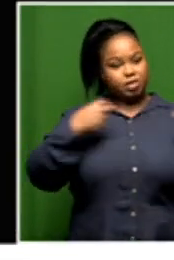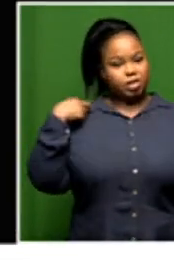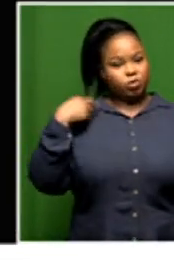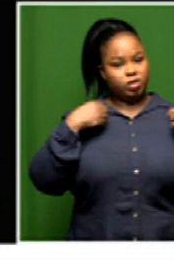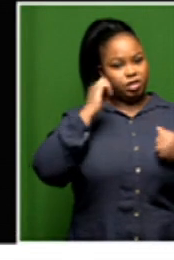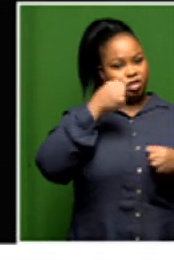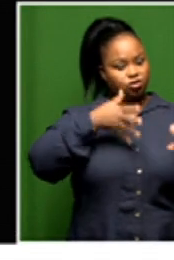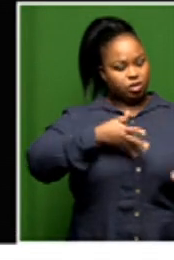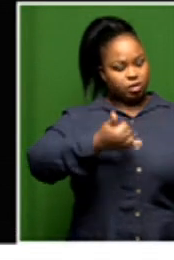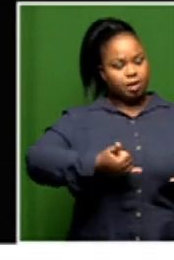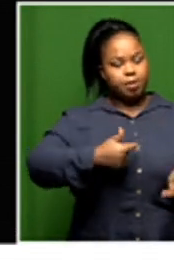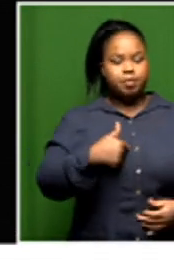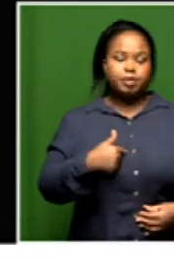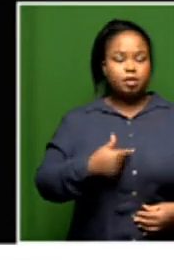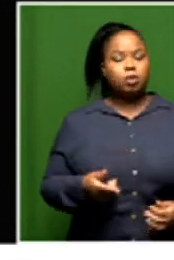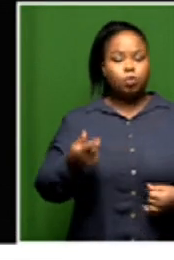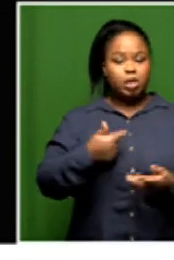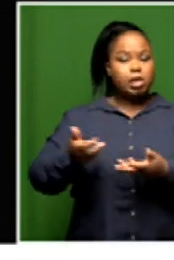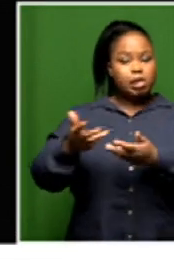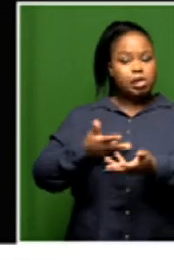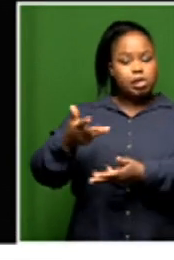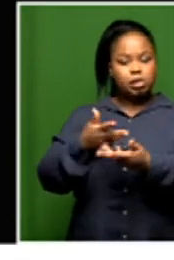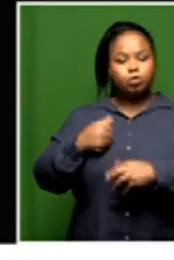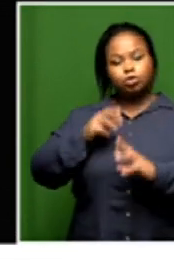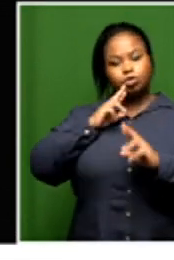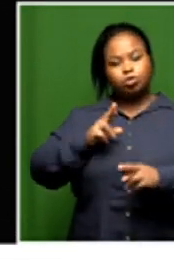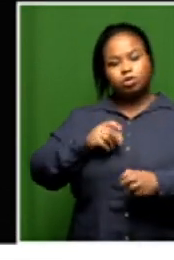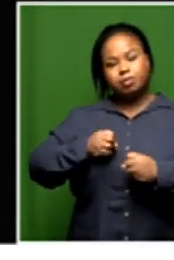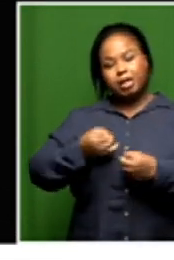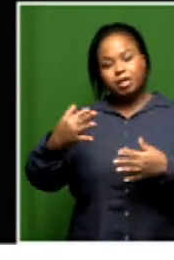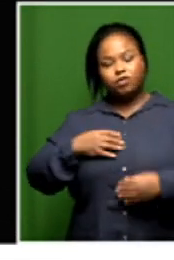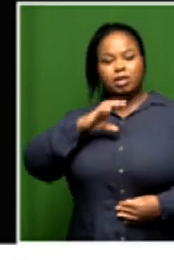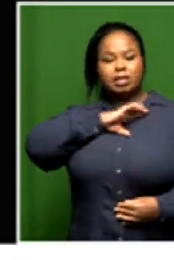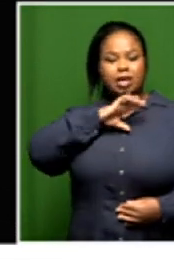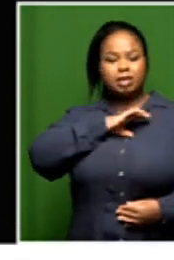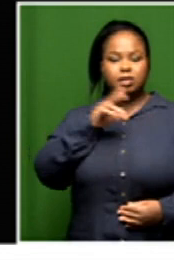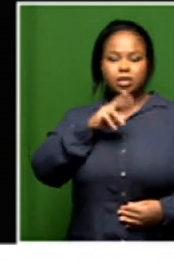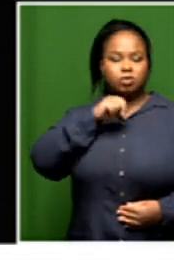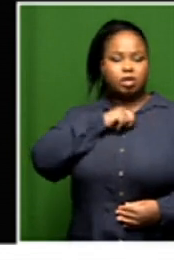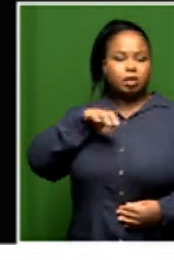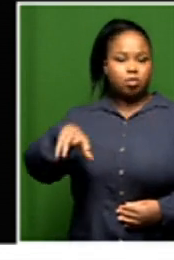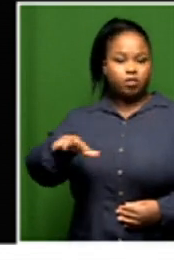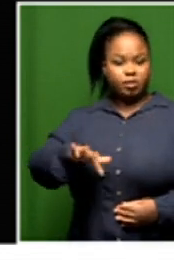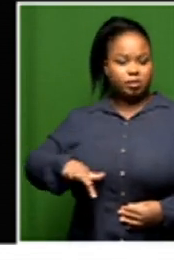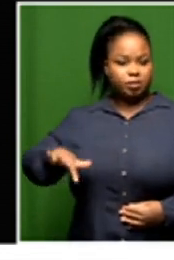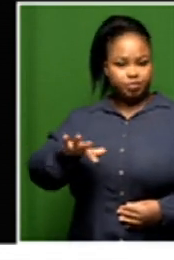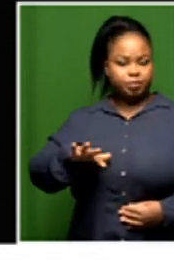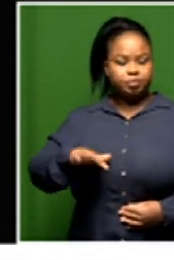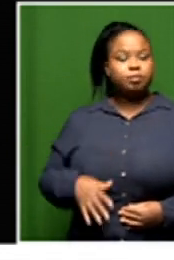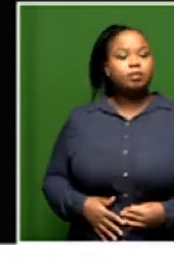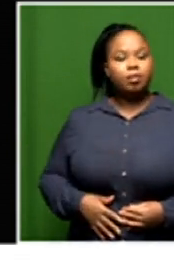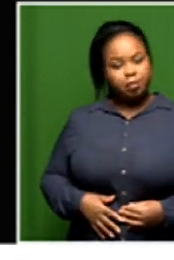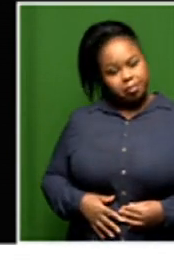now, and we had to respond to a number of clients in the KwaZulu Natal area.